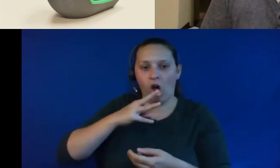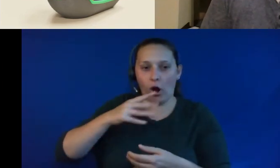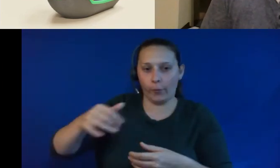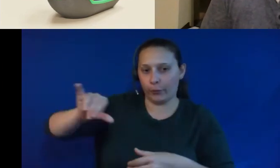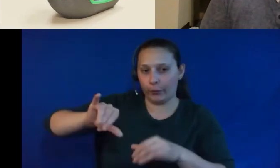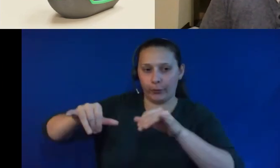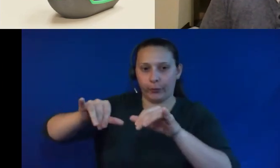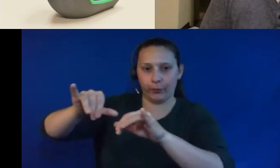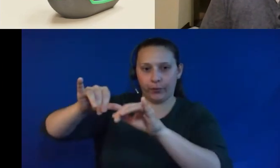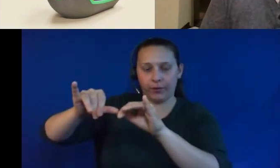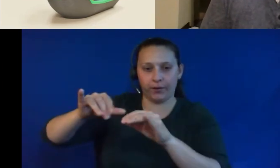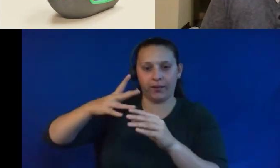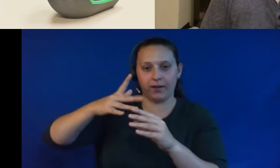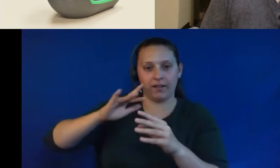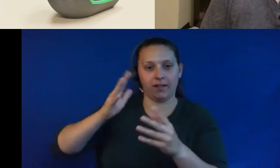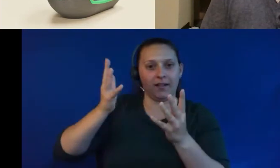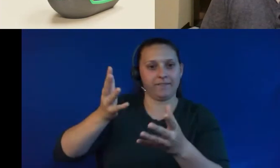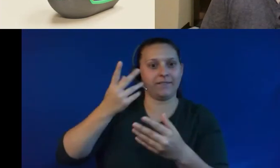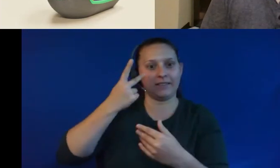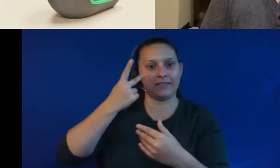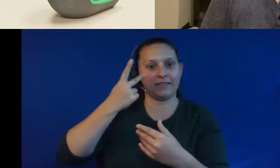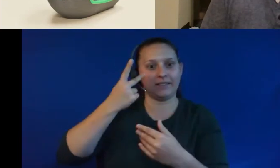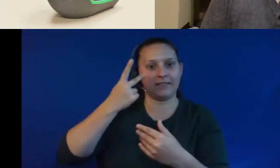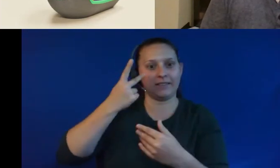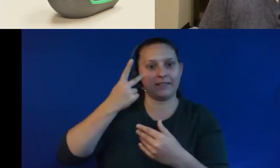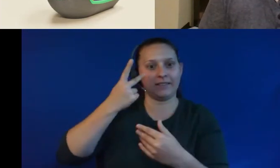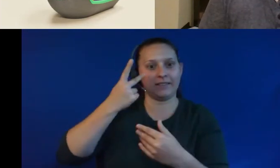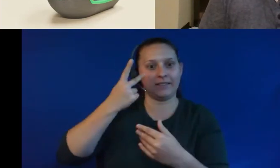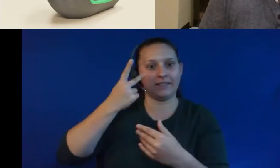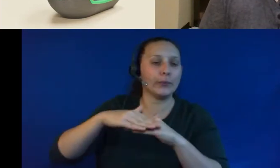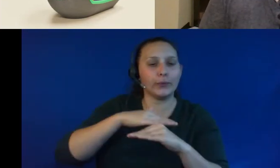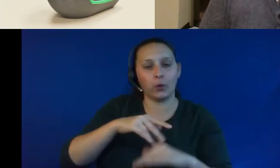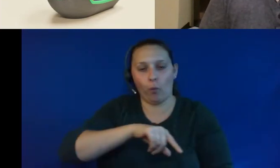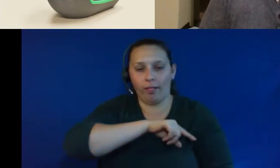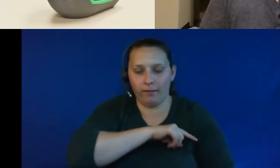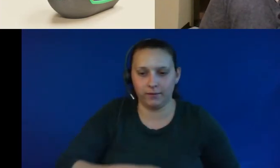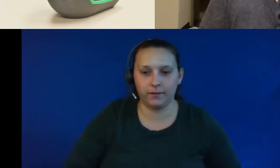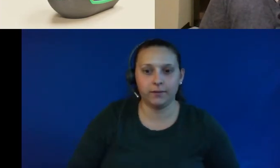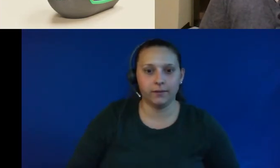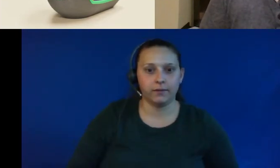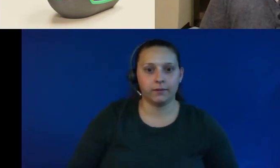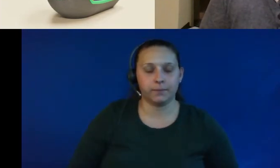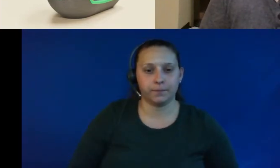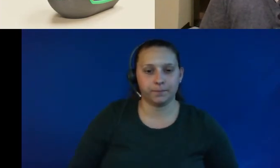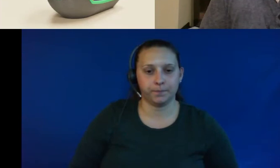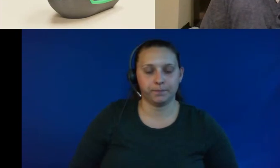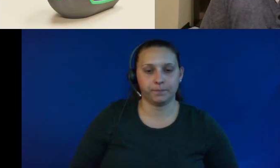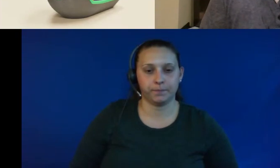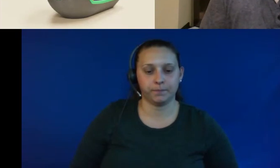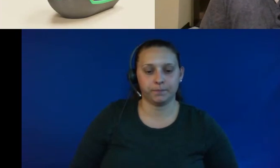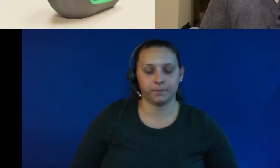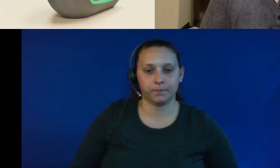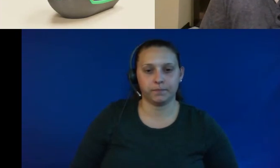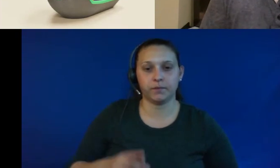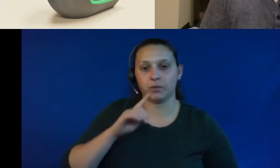off of the model and you'd be left with something with a really nice smooth quality to it. So at this point, we've grown that we've had about 5 iterations